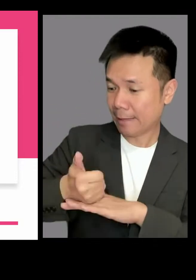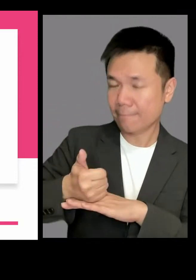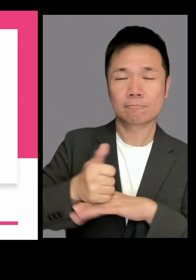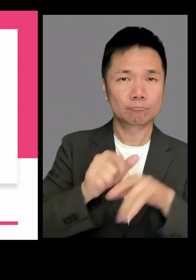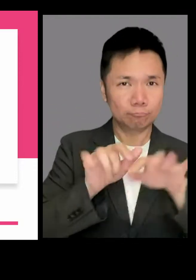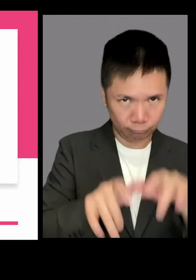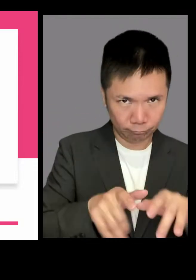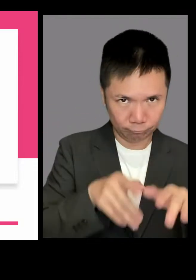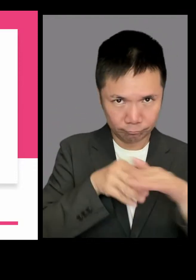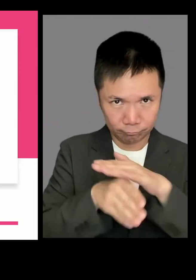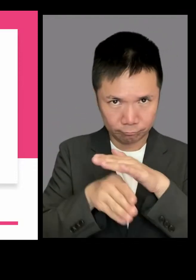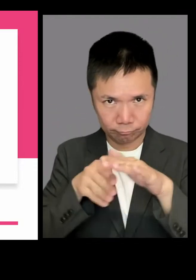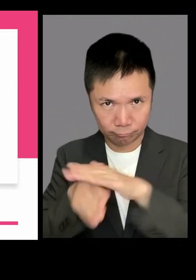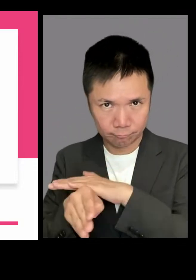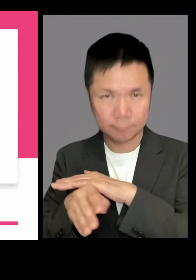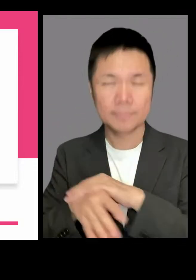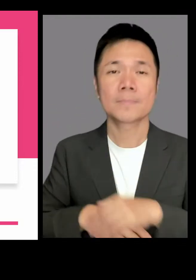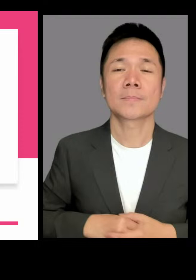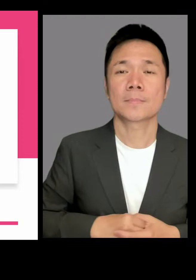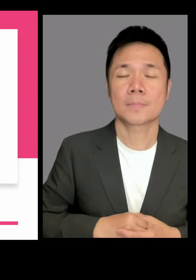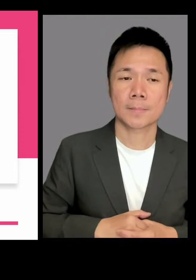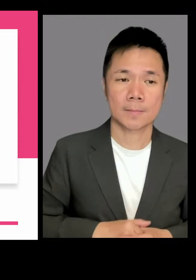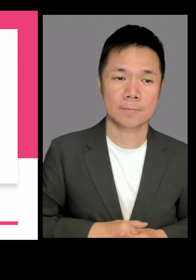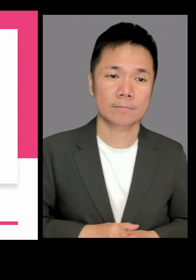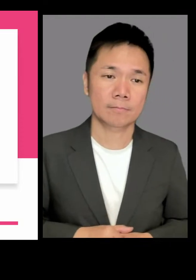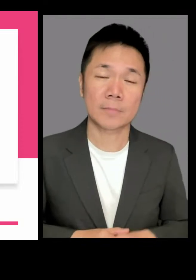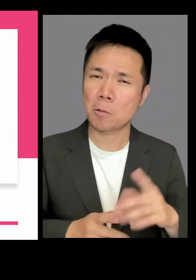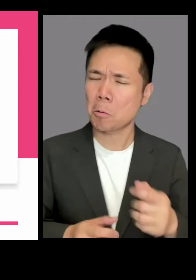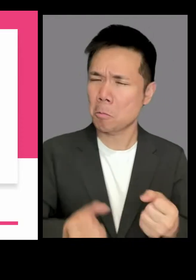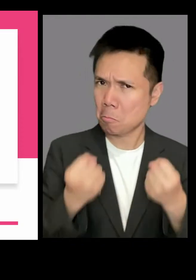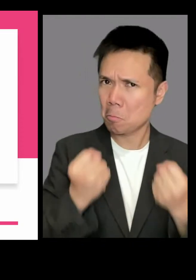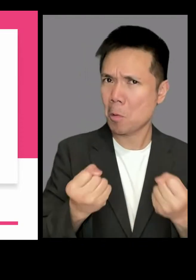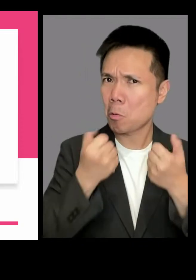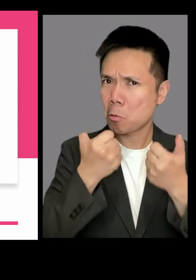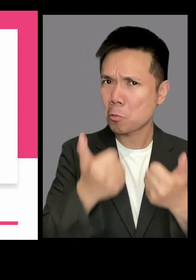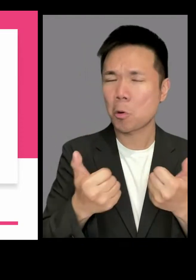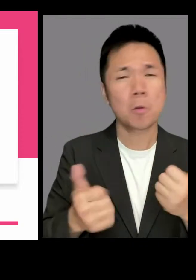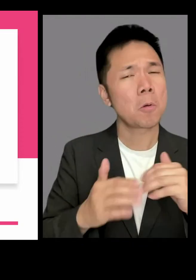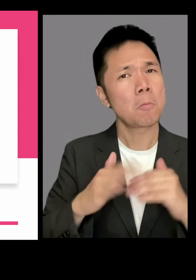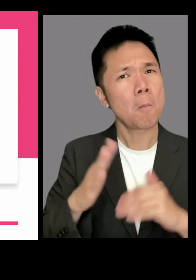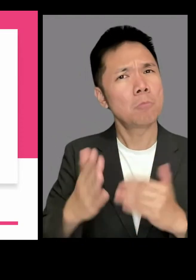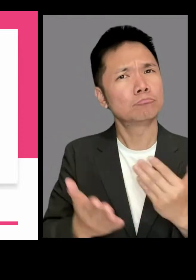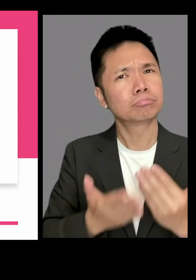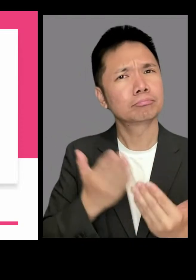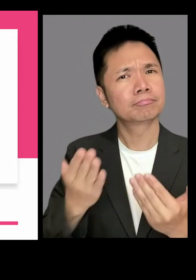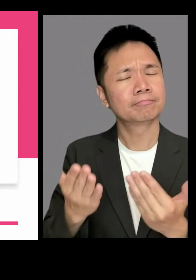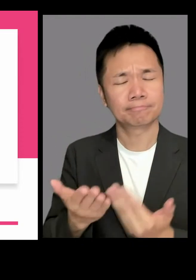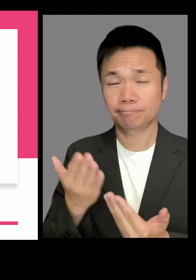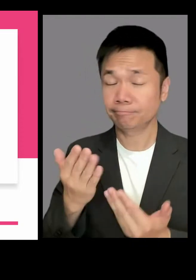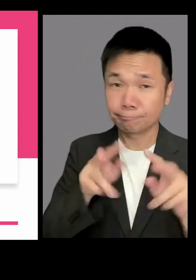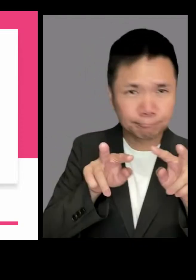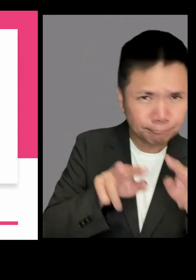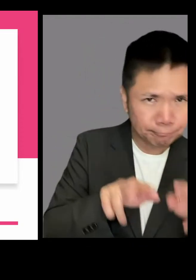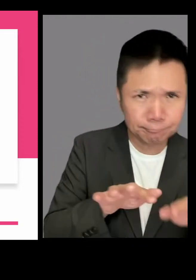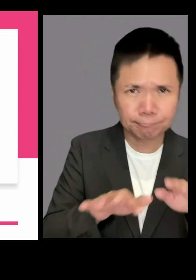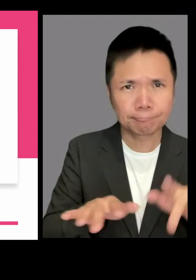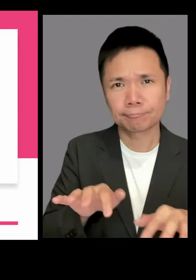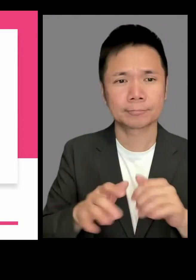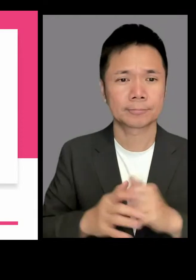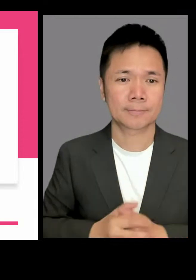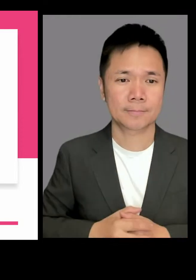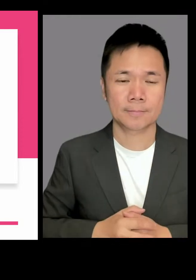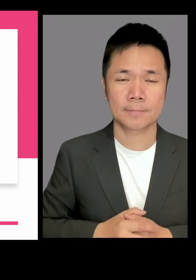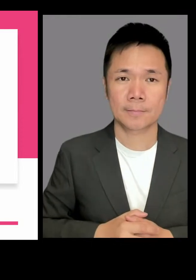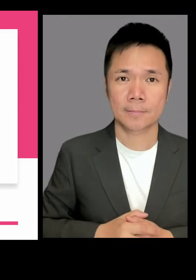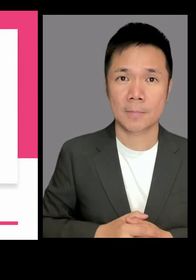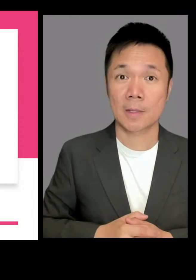is, it's far more robust. It's easier to maintain if you develop the site accessibly the